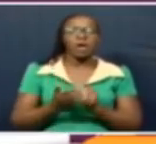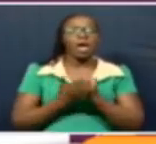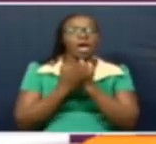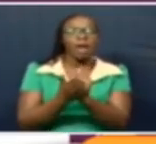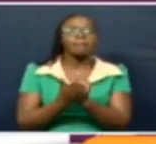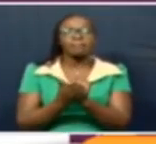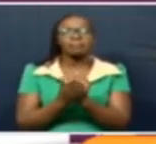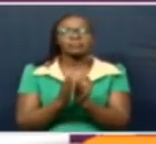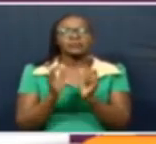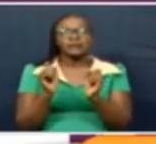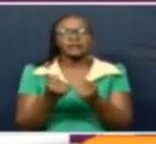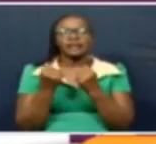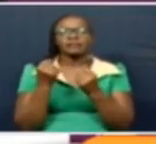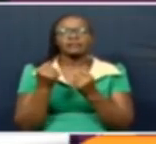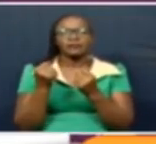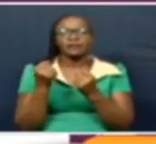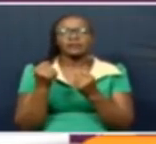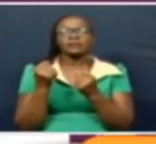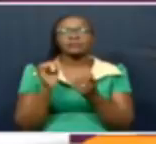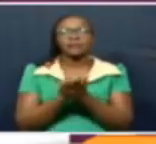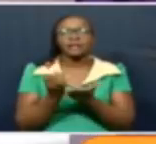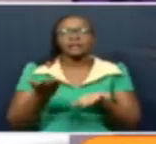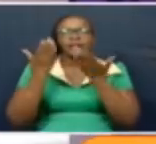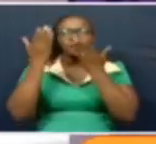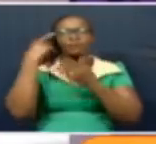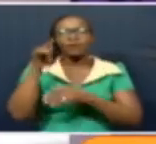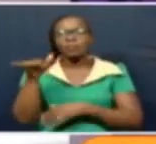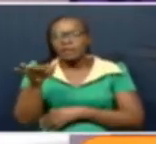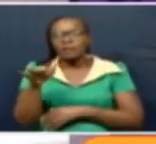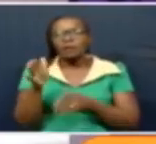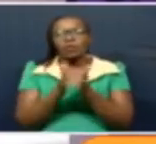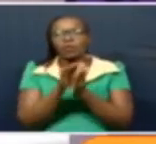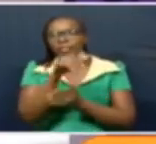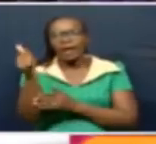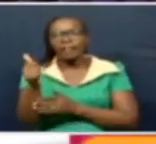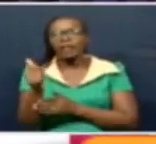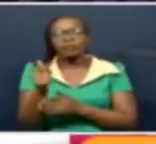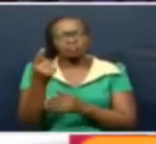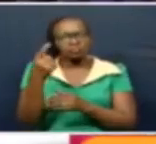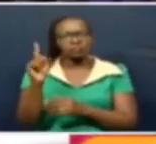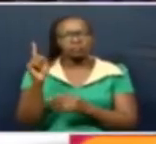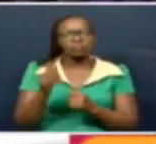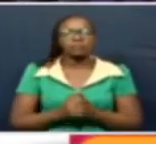that the sacrifice of men like Matiba was worth it. Mwili wa marehemu